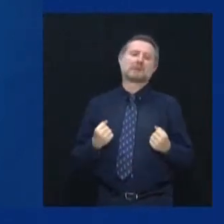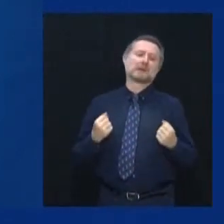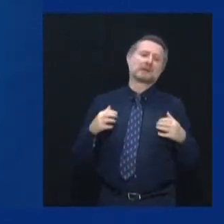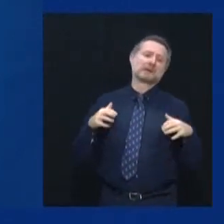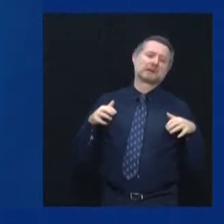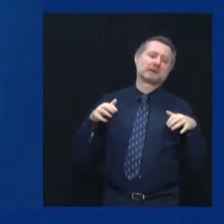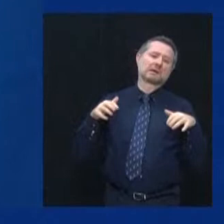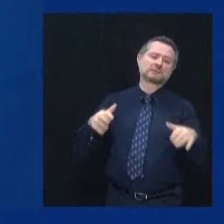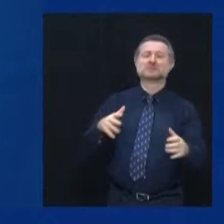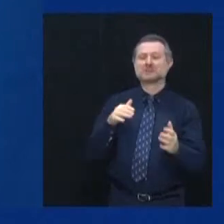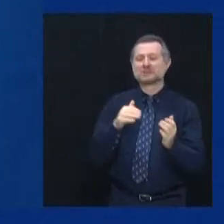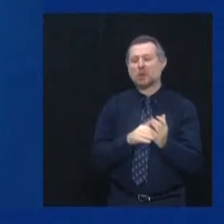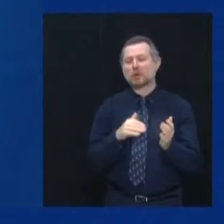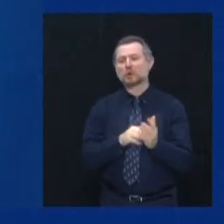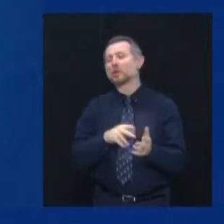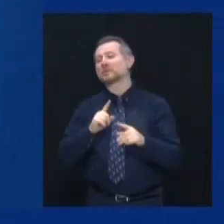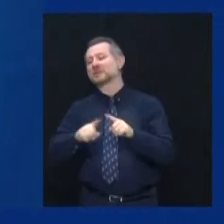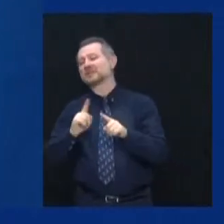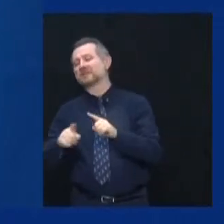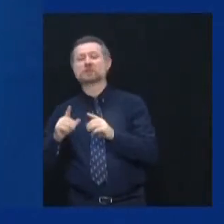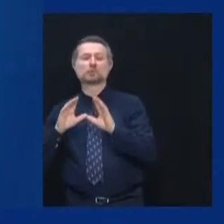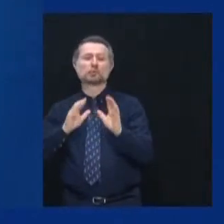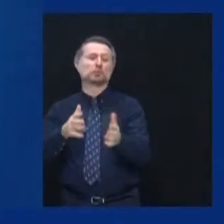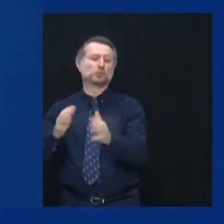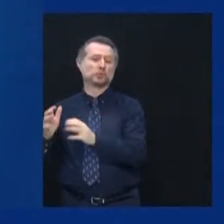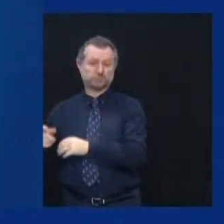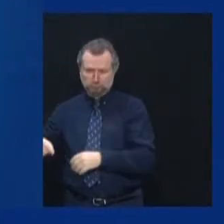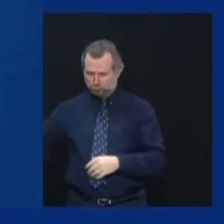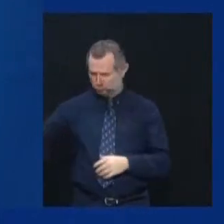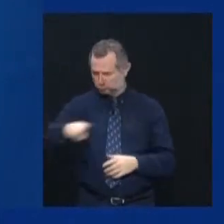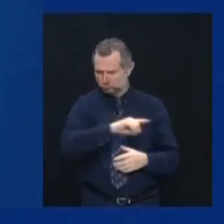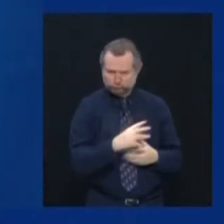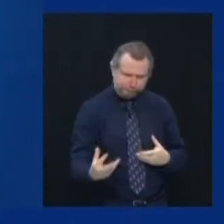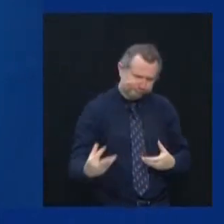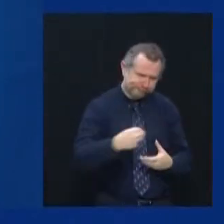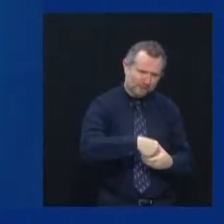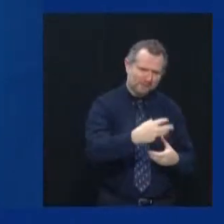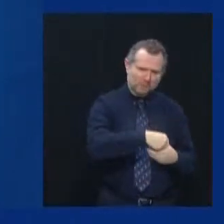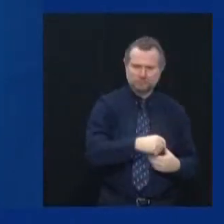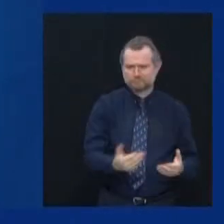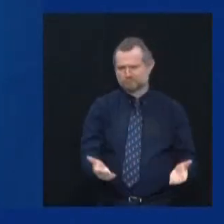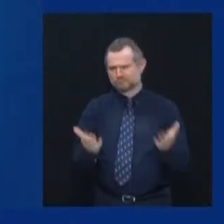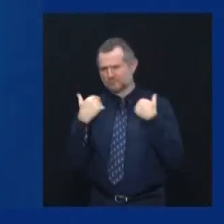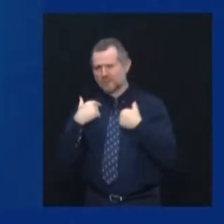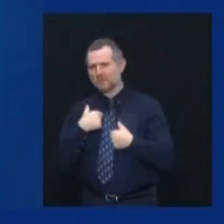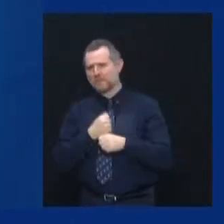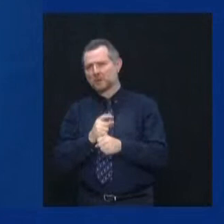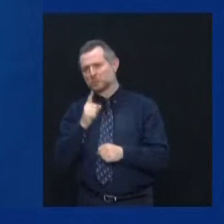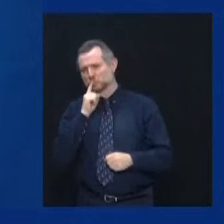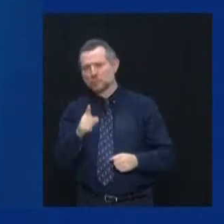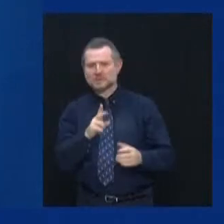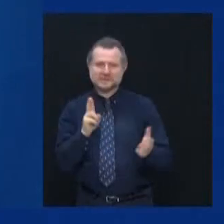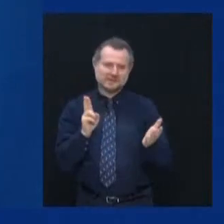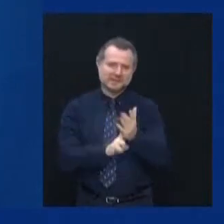doctor networks that will qualify. We want to make sure they all get signed up